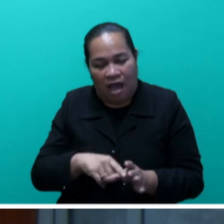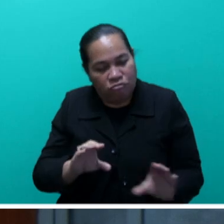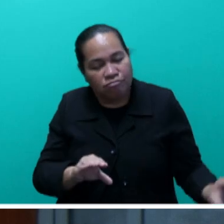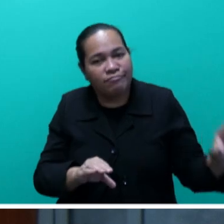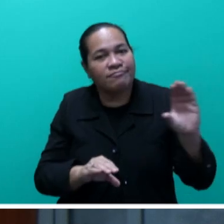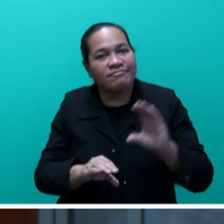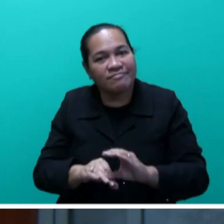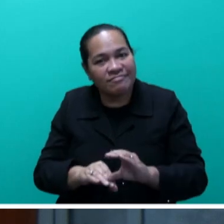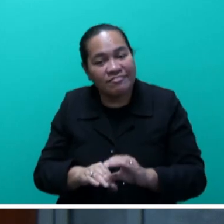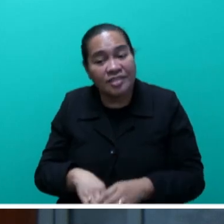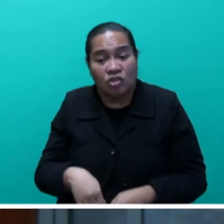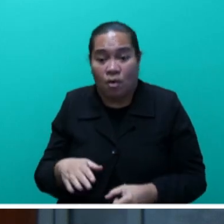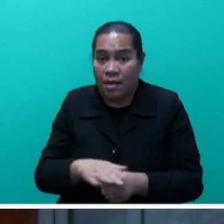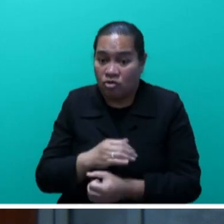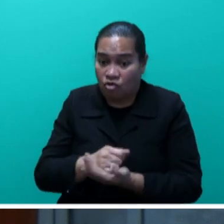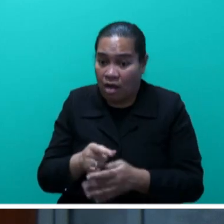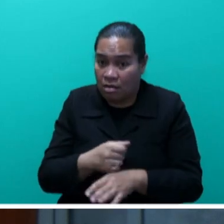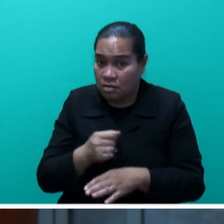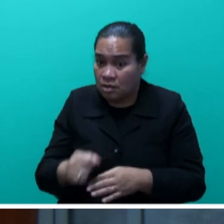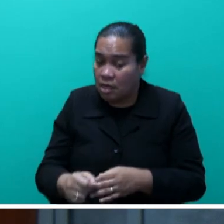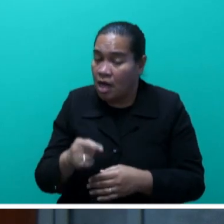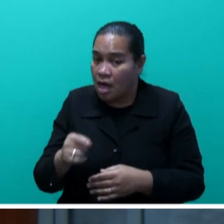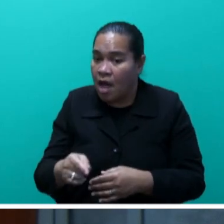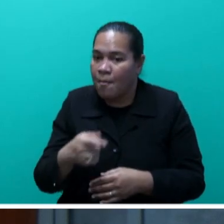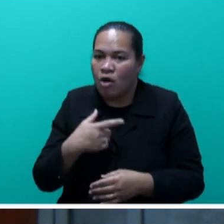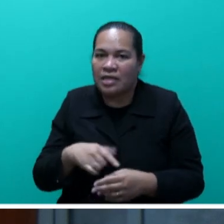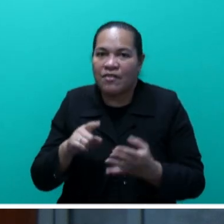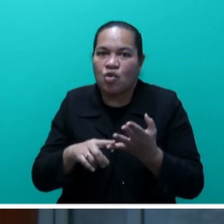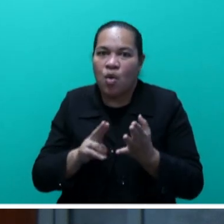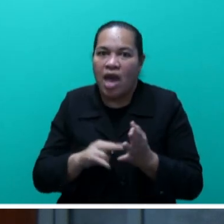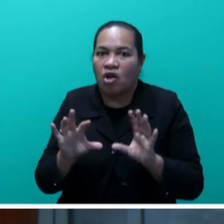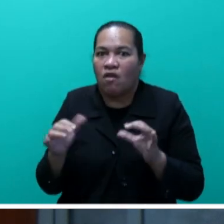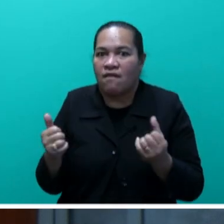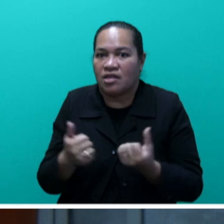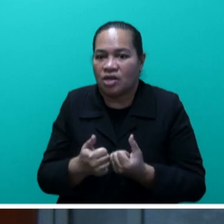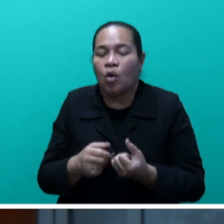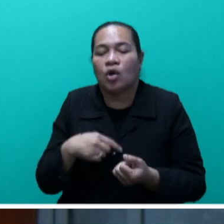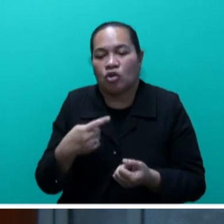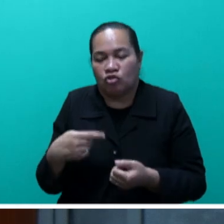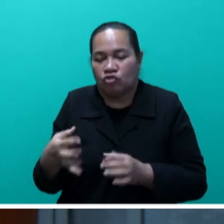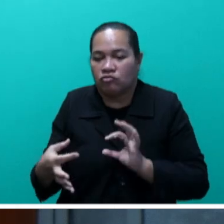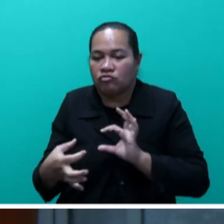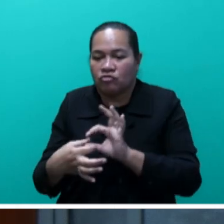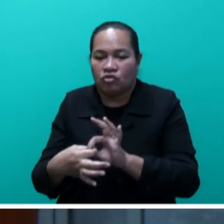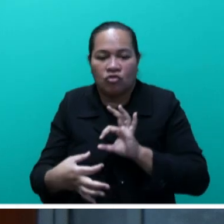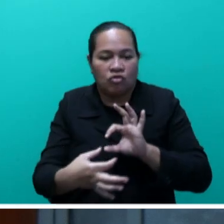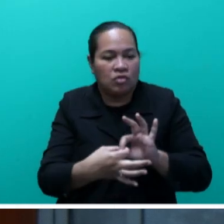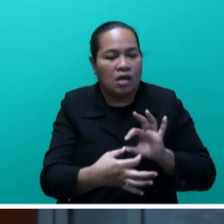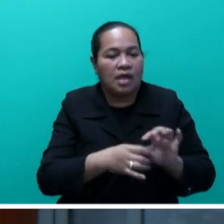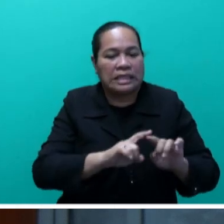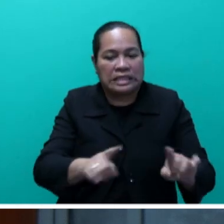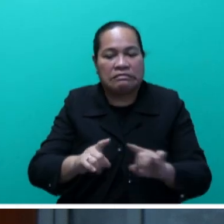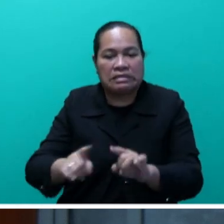Speaker, to ensure our government honours our commitment under the UN Convention, we continue to consult and engage with the different organisations